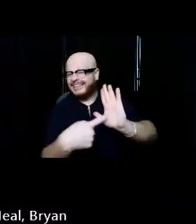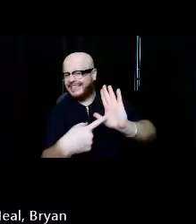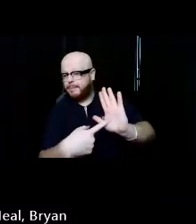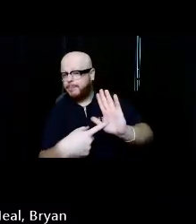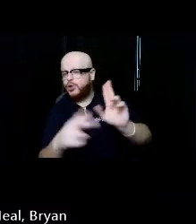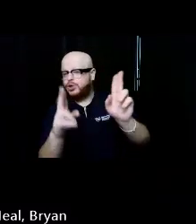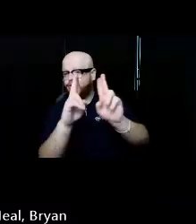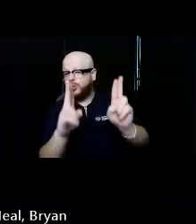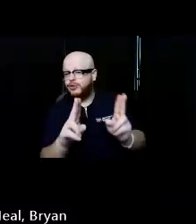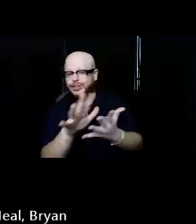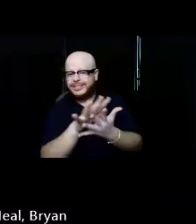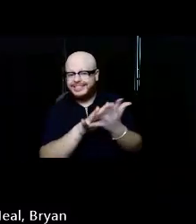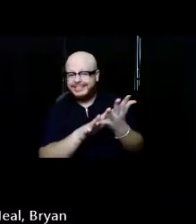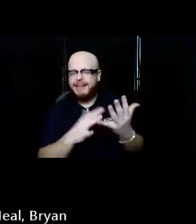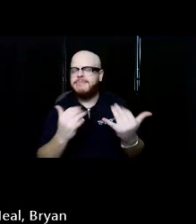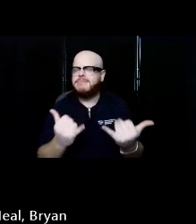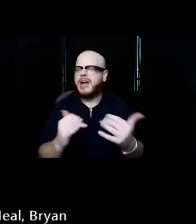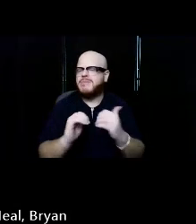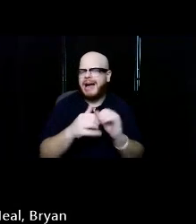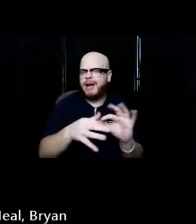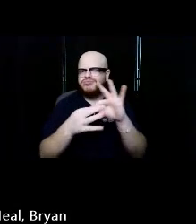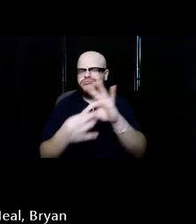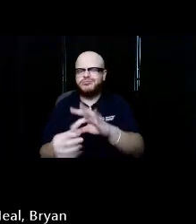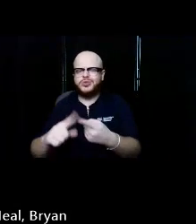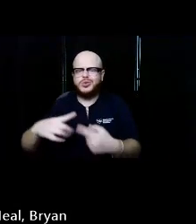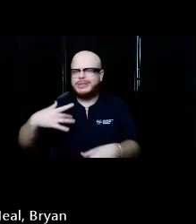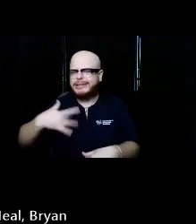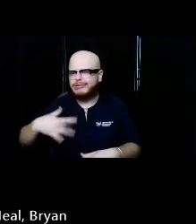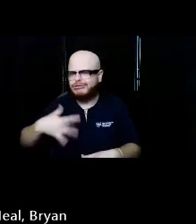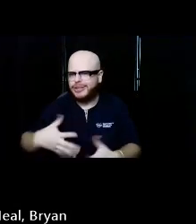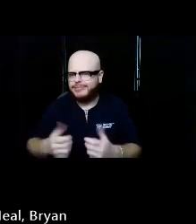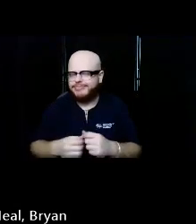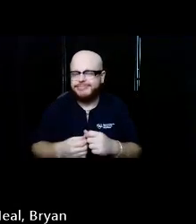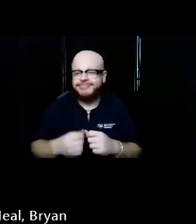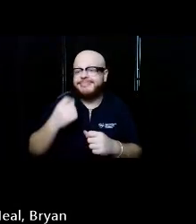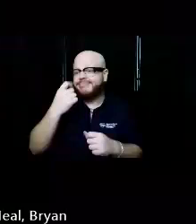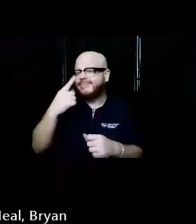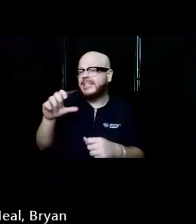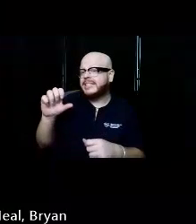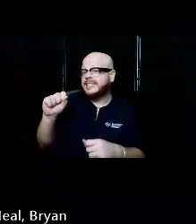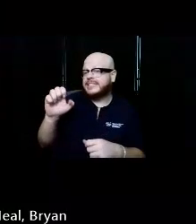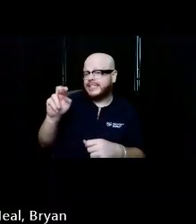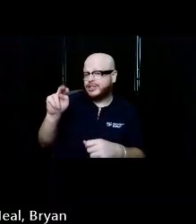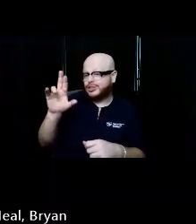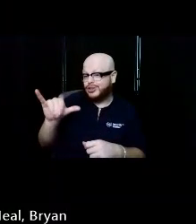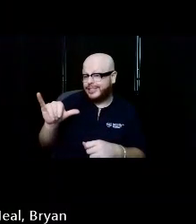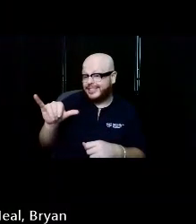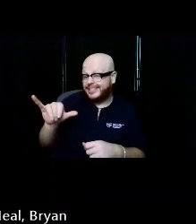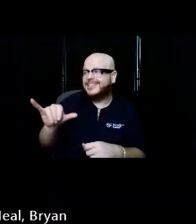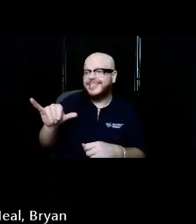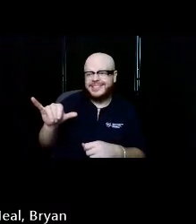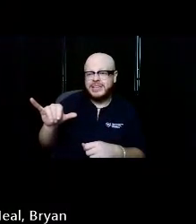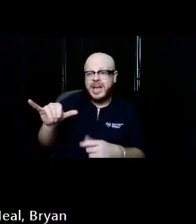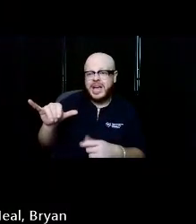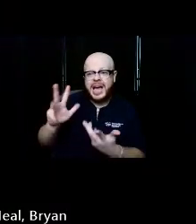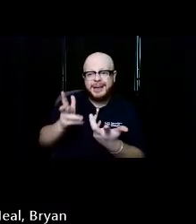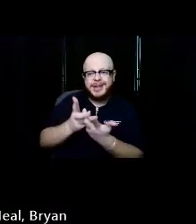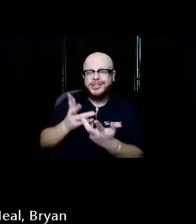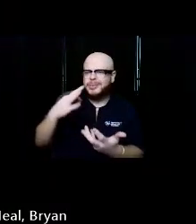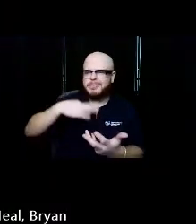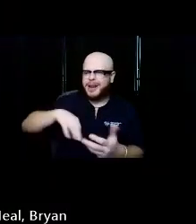As we mentioned earlier, sensory inclusive practices benefit everyone, including individuals with sensory needs. They contribute to